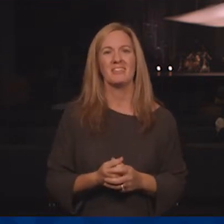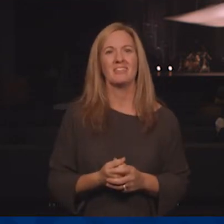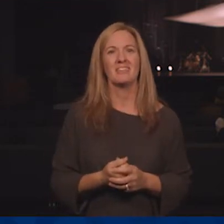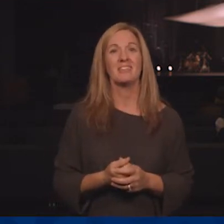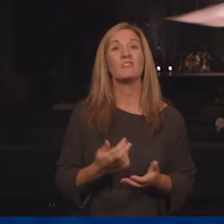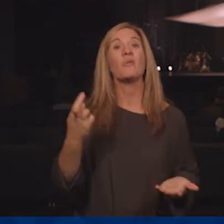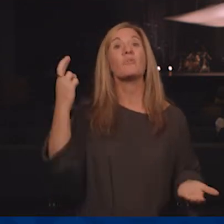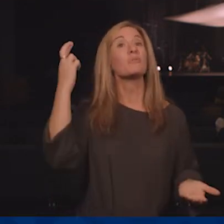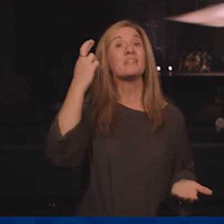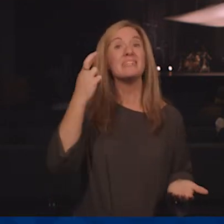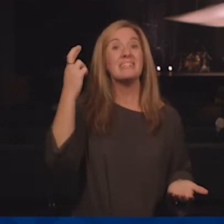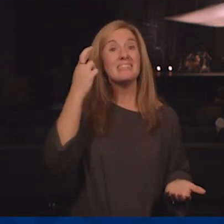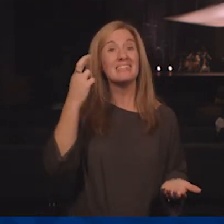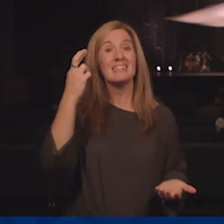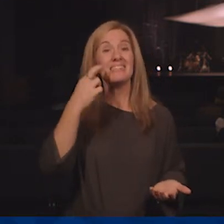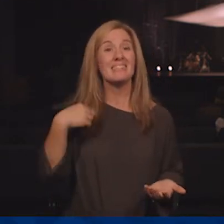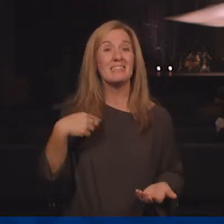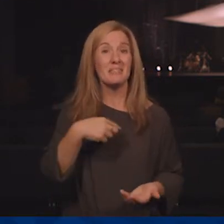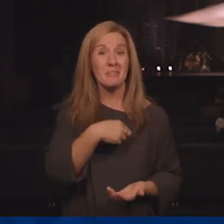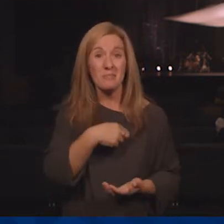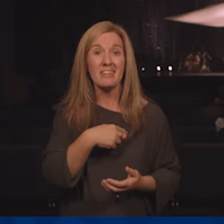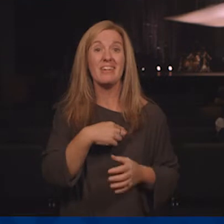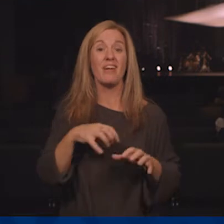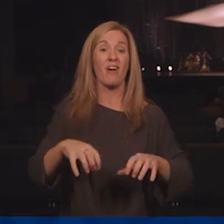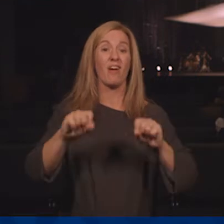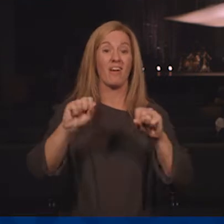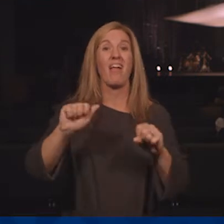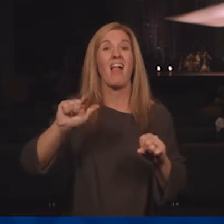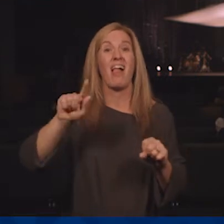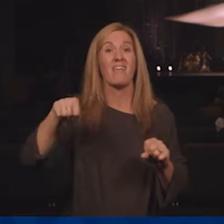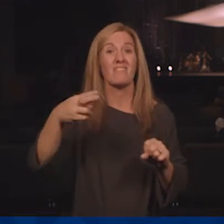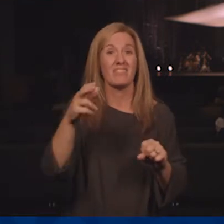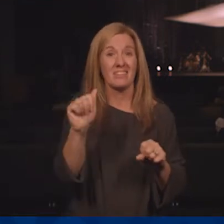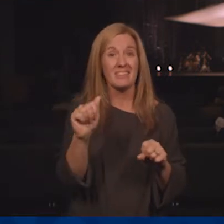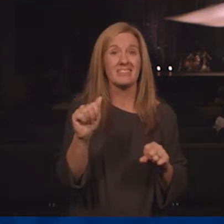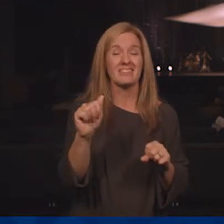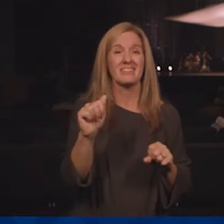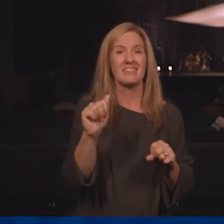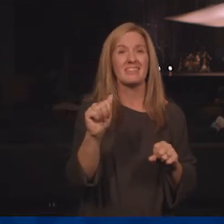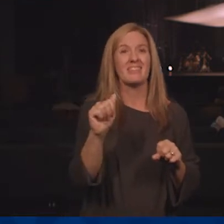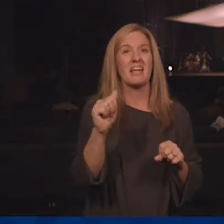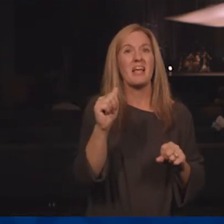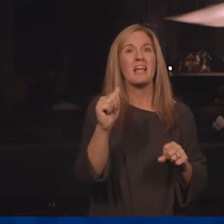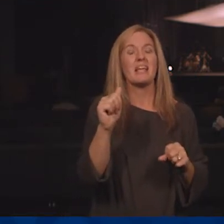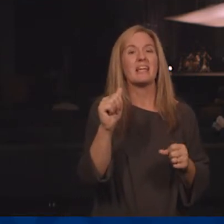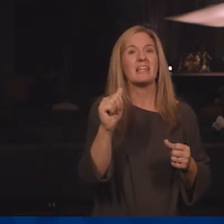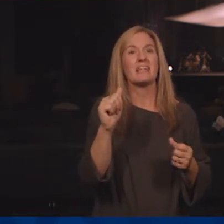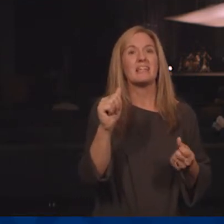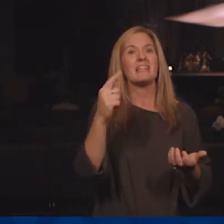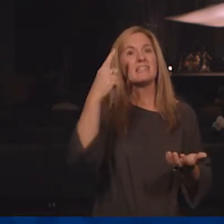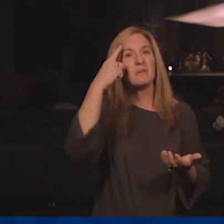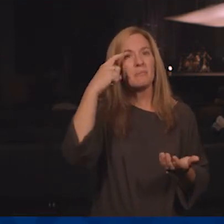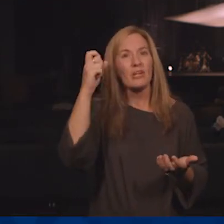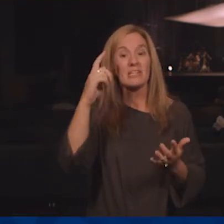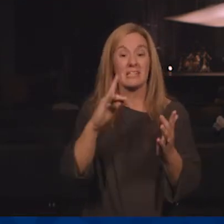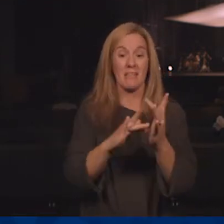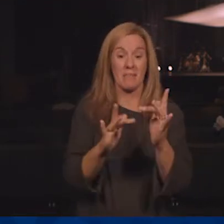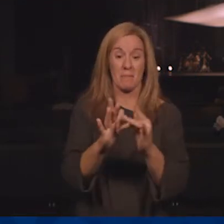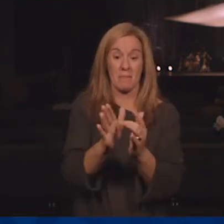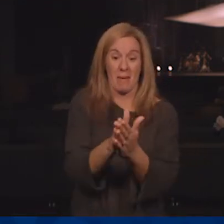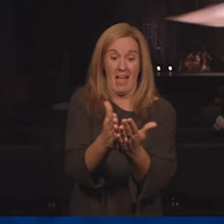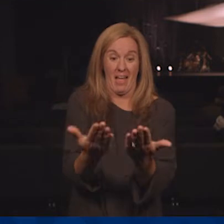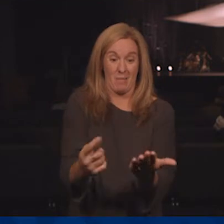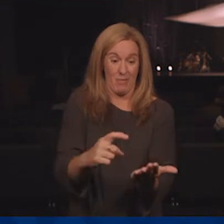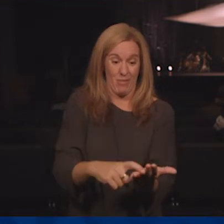So the reason that we are doing Alpha is because we're called by the Bible and by